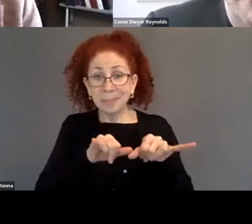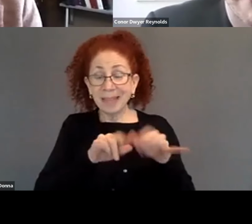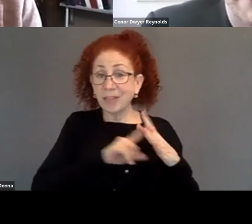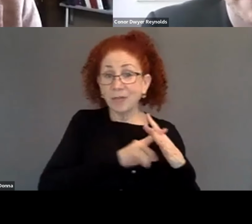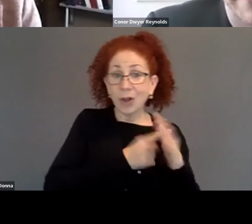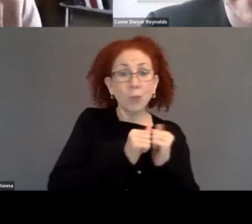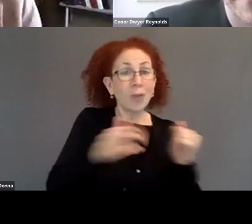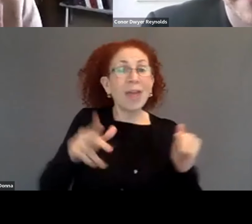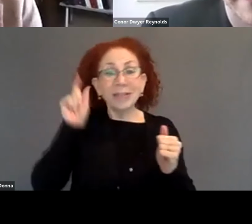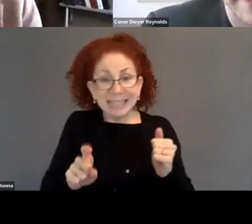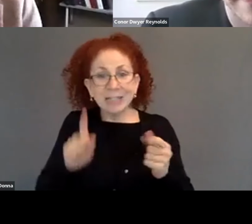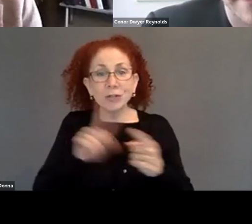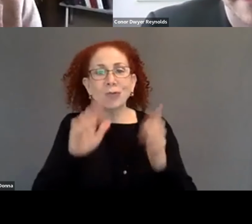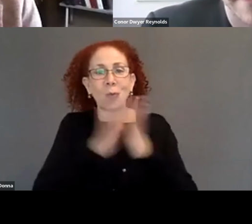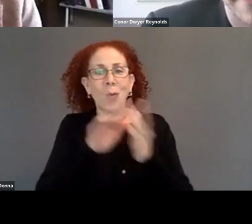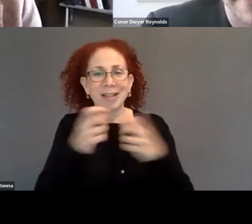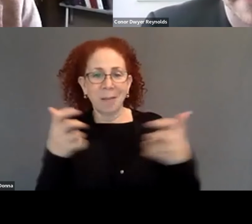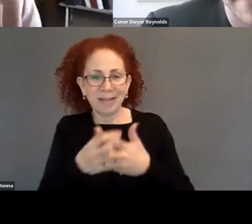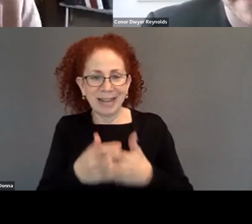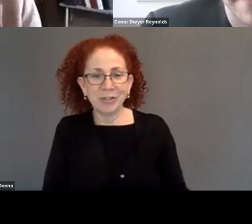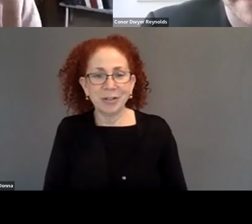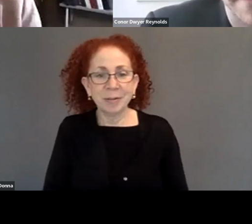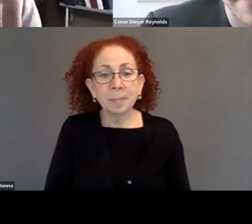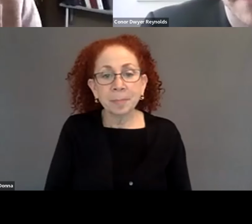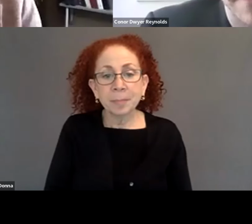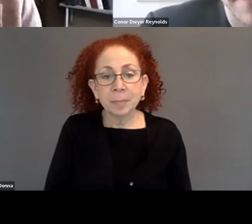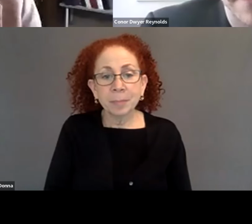for accommodation. And